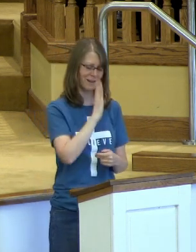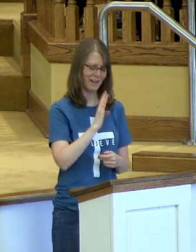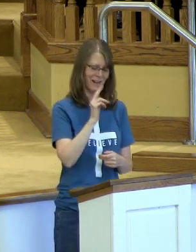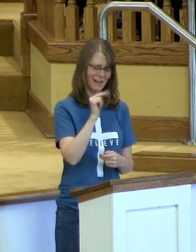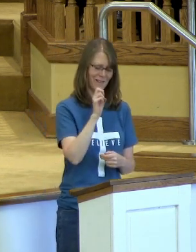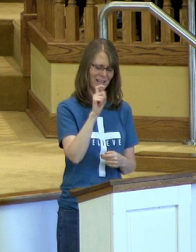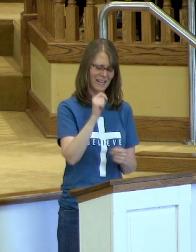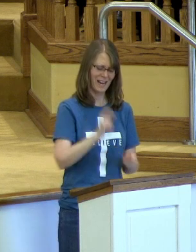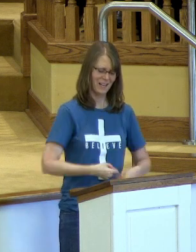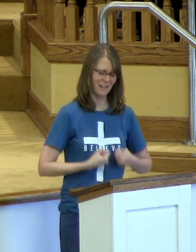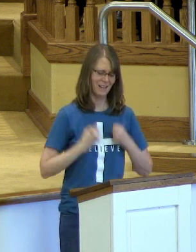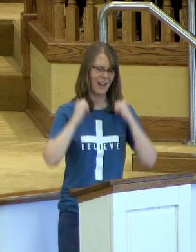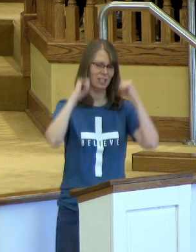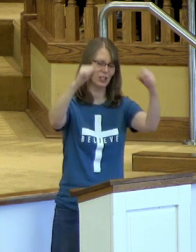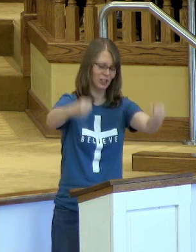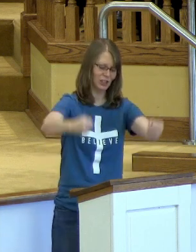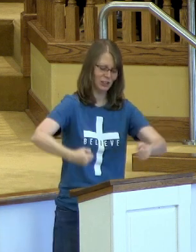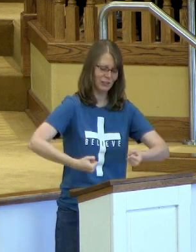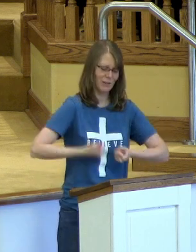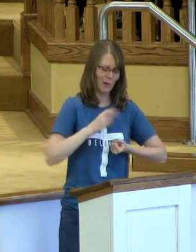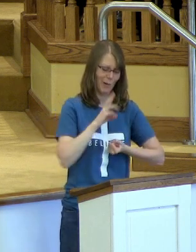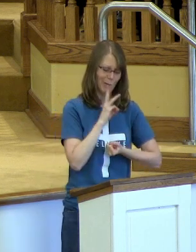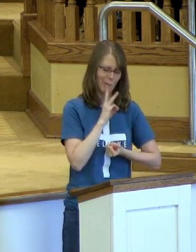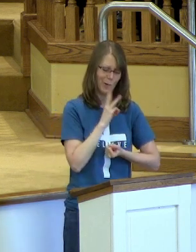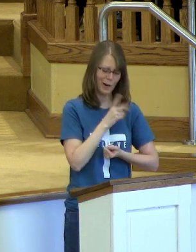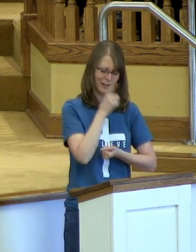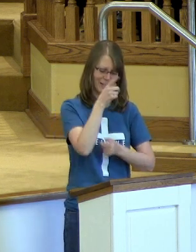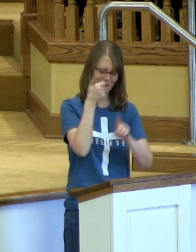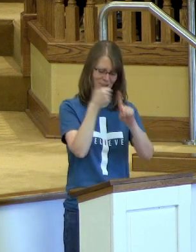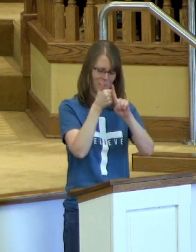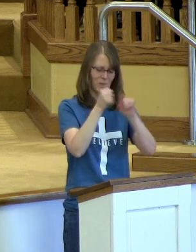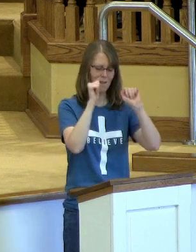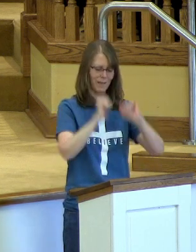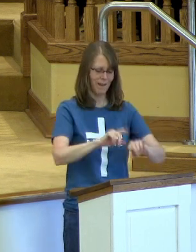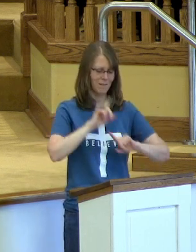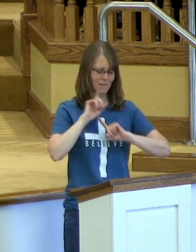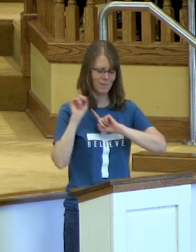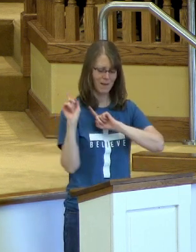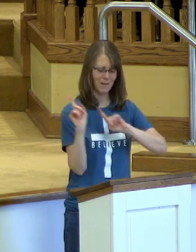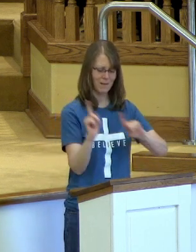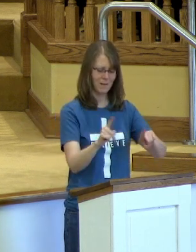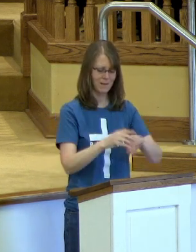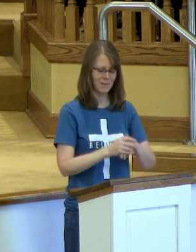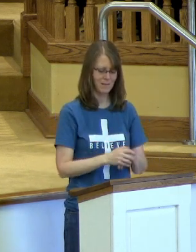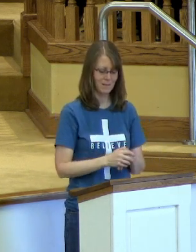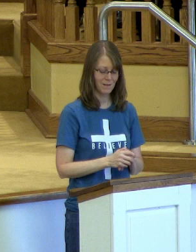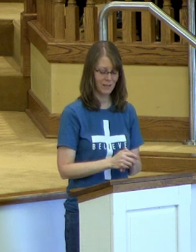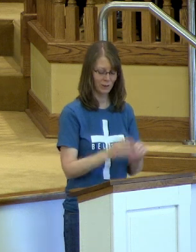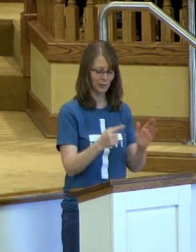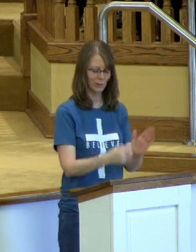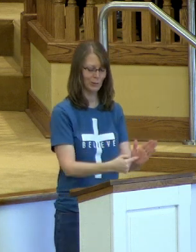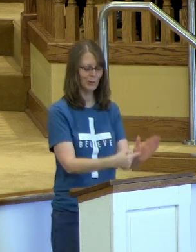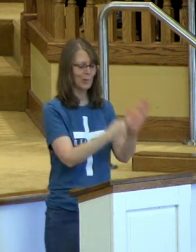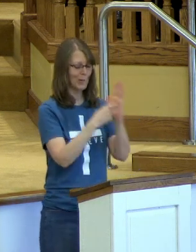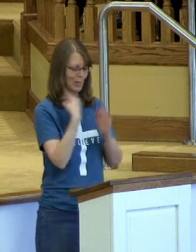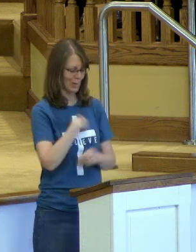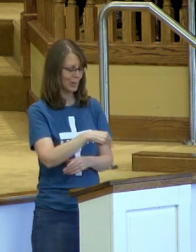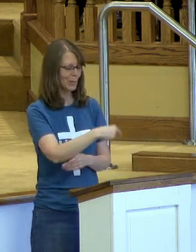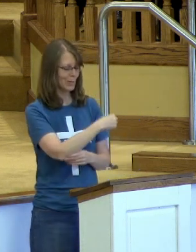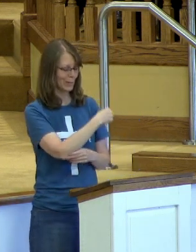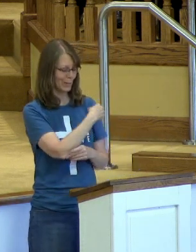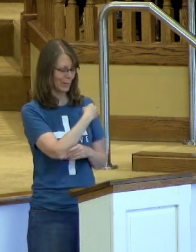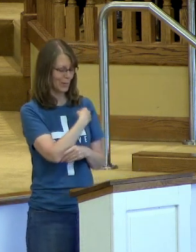net in waters he could command? If not to show us